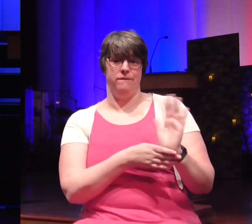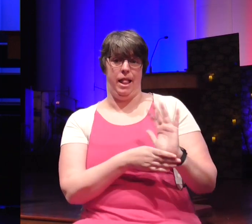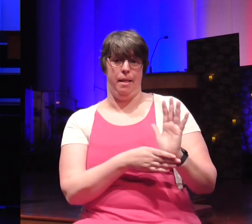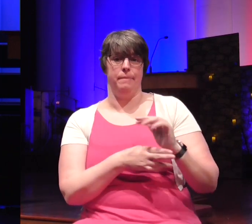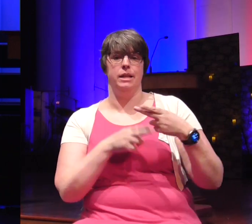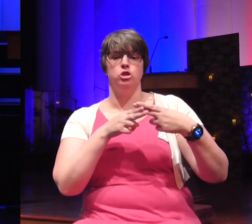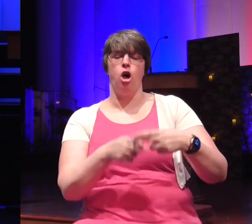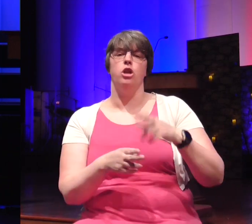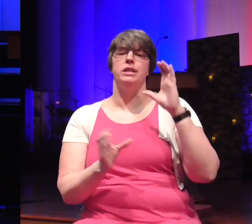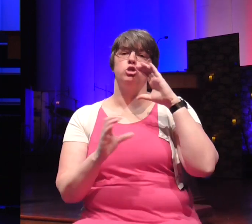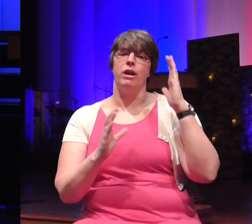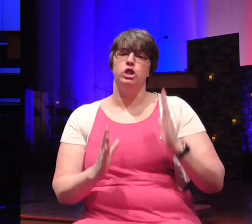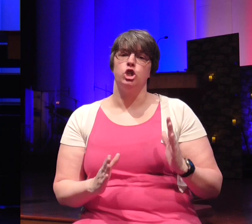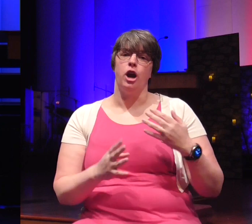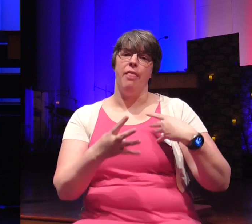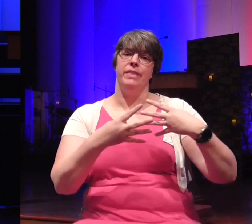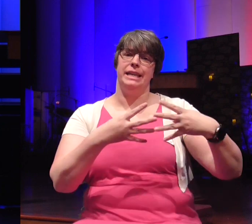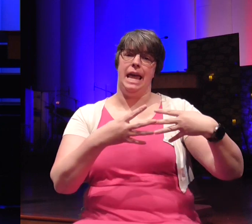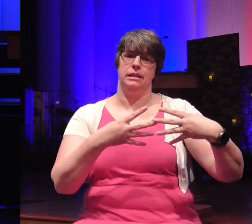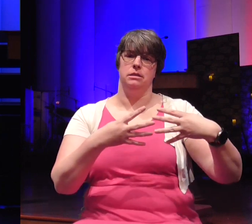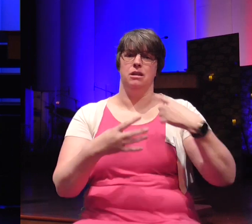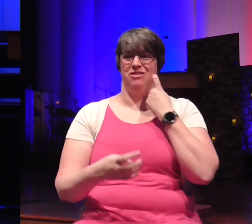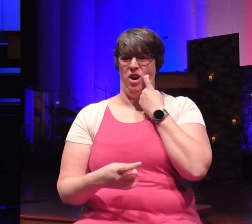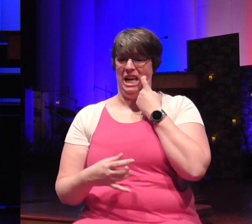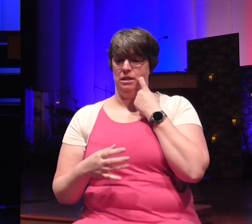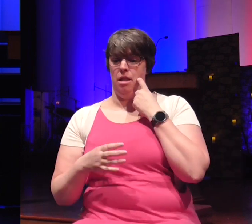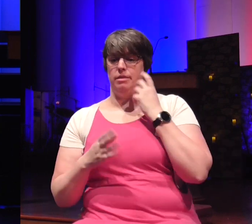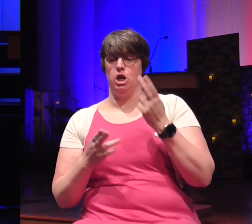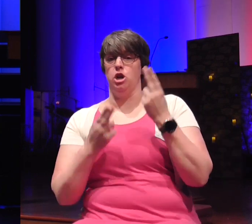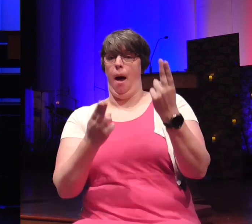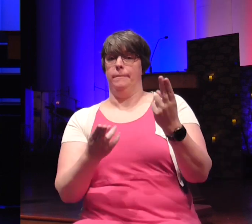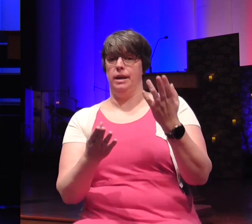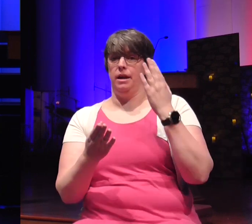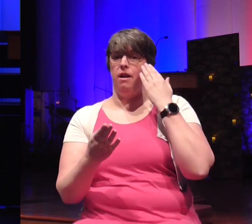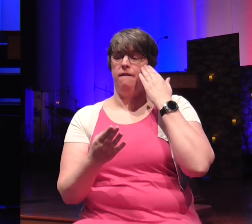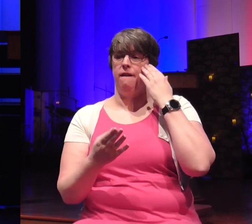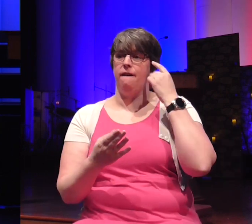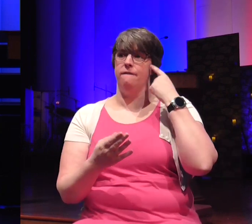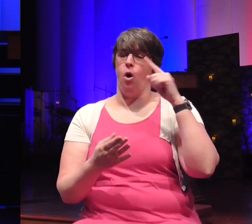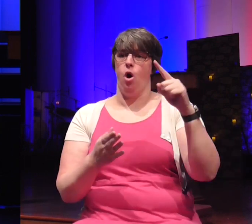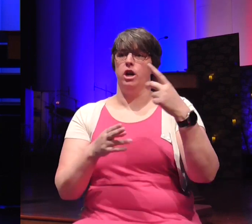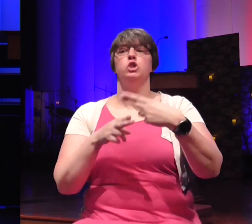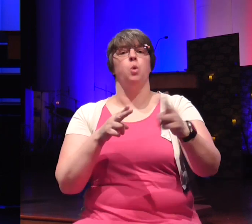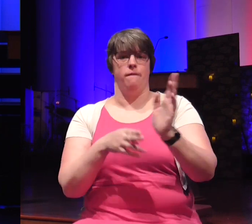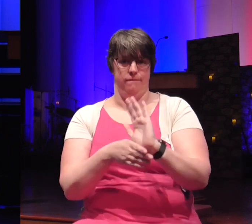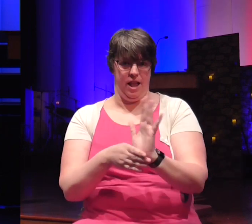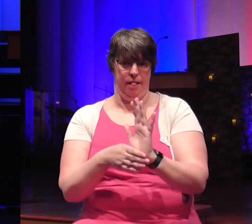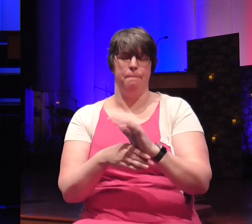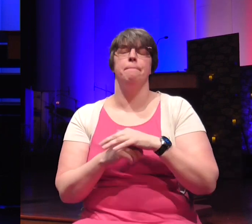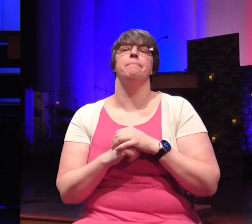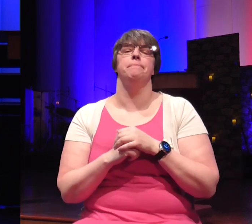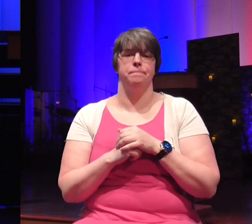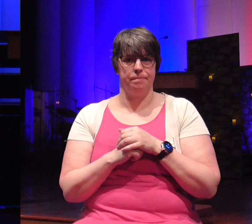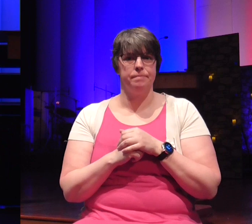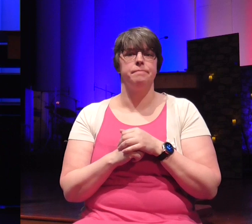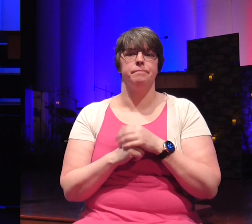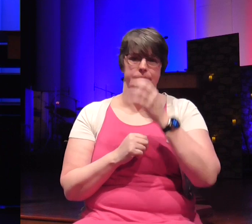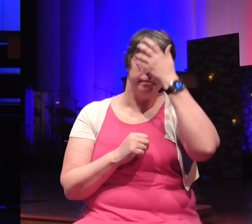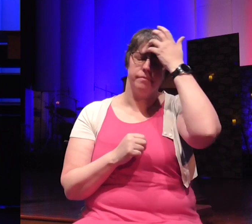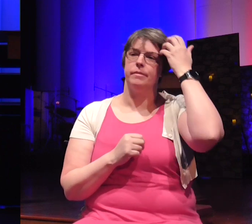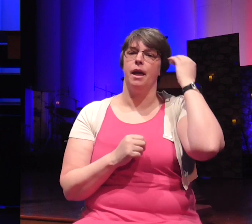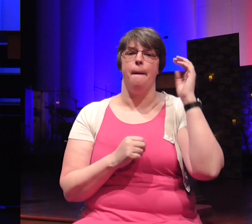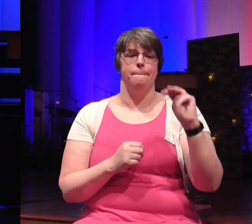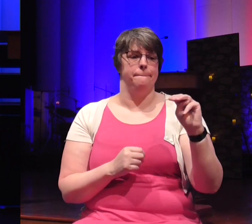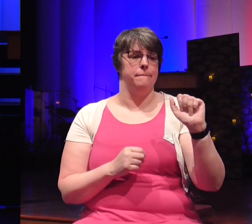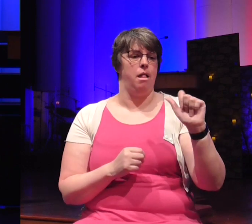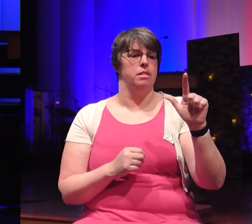at the Gate. It was recently nominated for the Best Documentary Short Film at the recent Academy Awards, and Malala Yousafzai